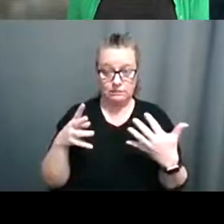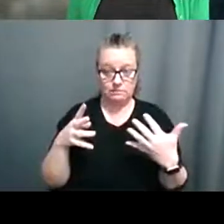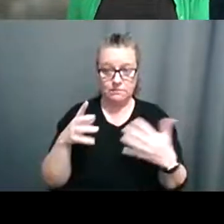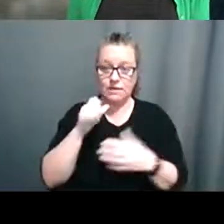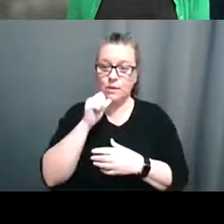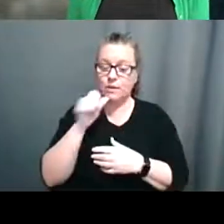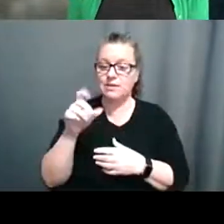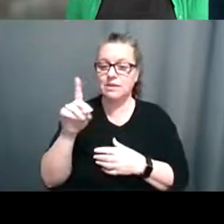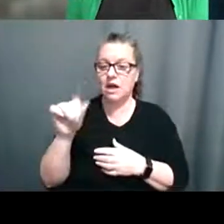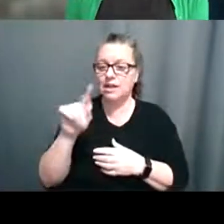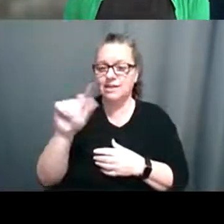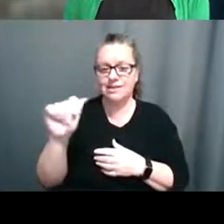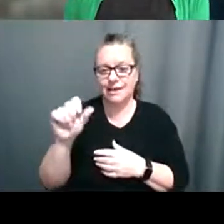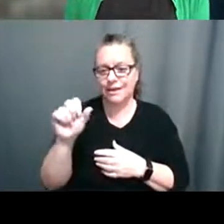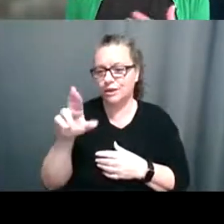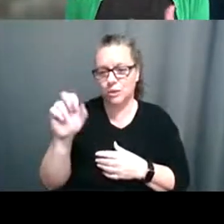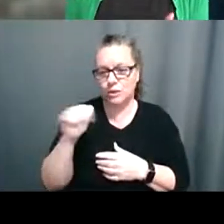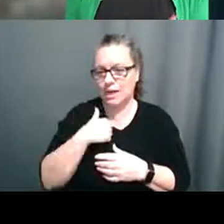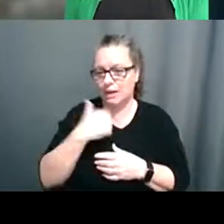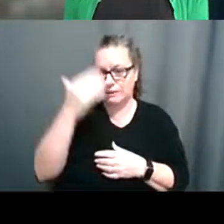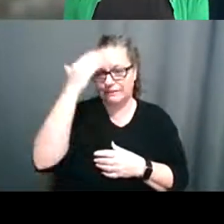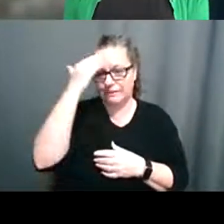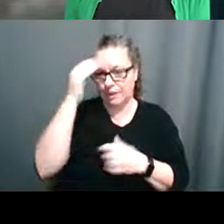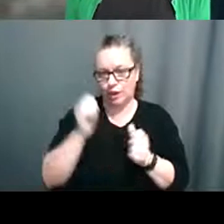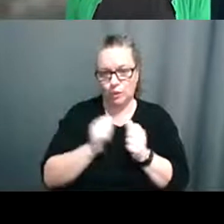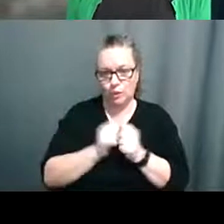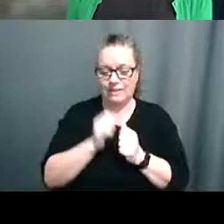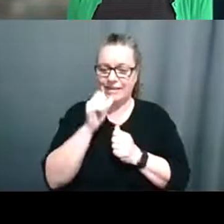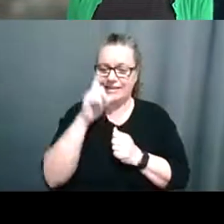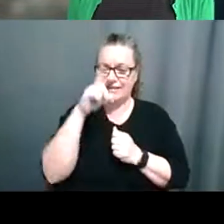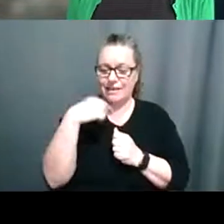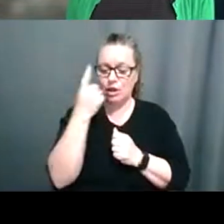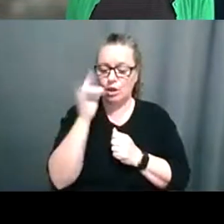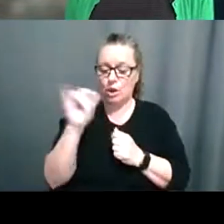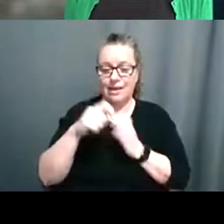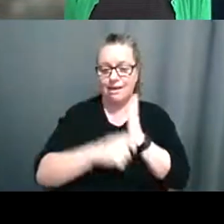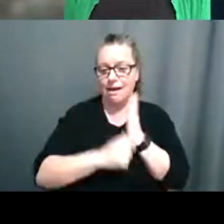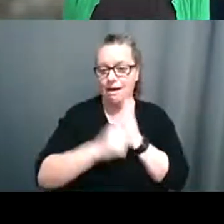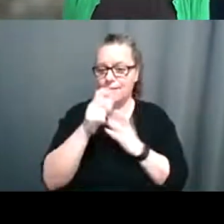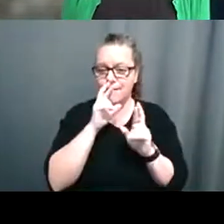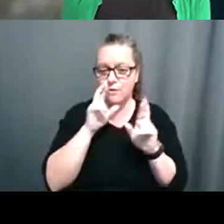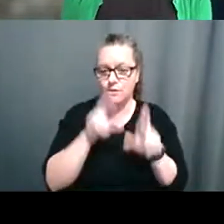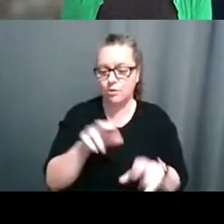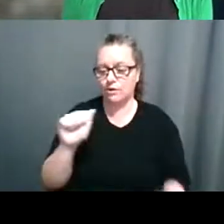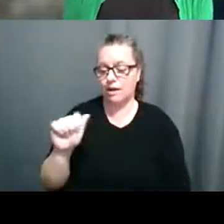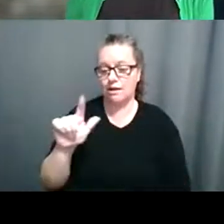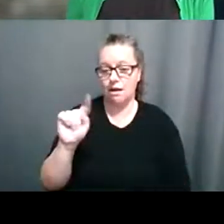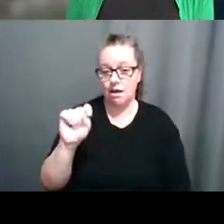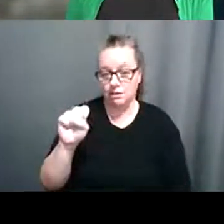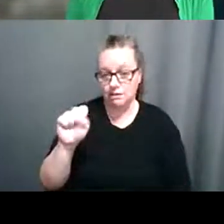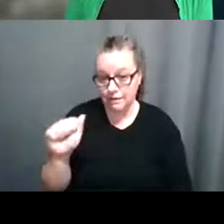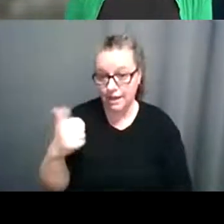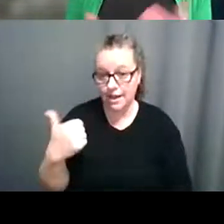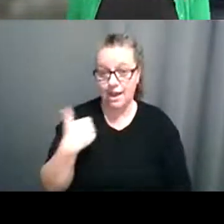data source I was familiar with. It didn't look like any of the automated reports that ALTSA had. So I